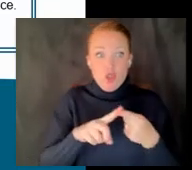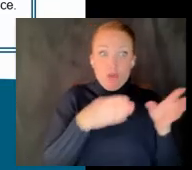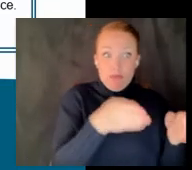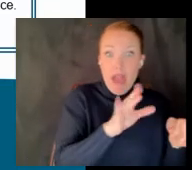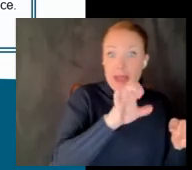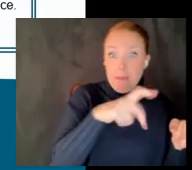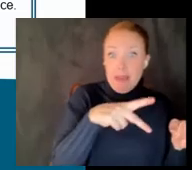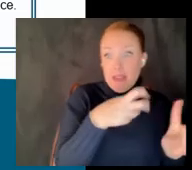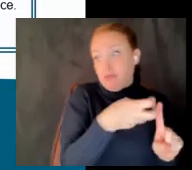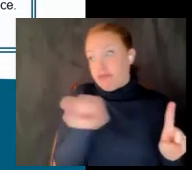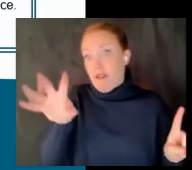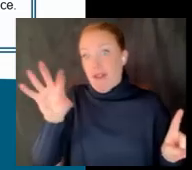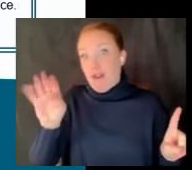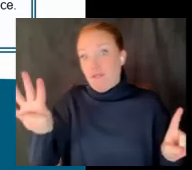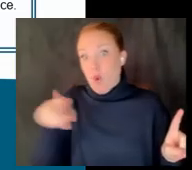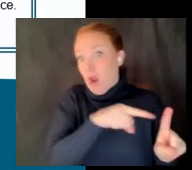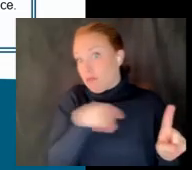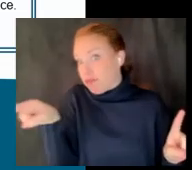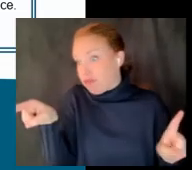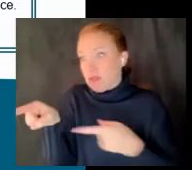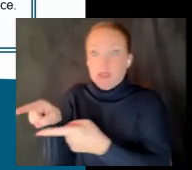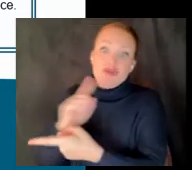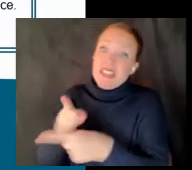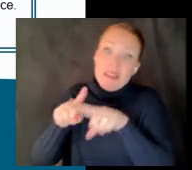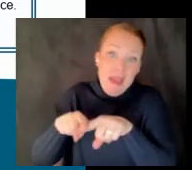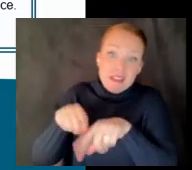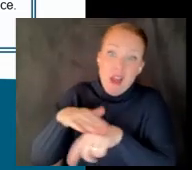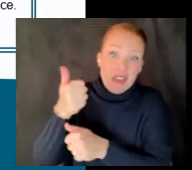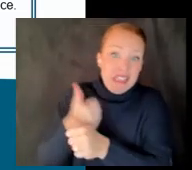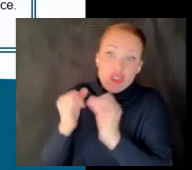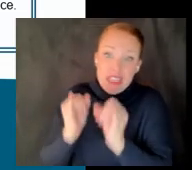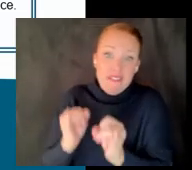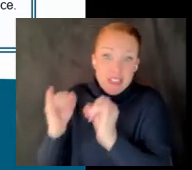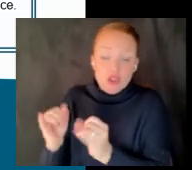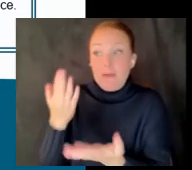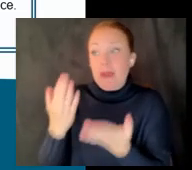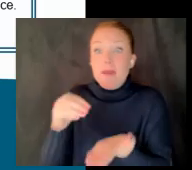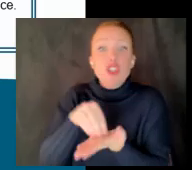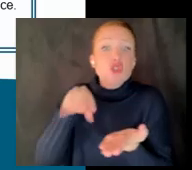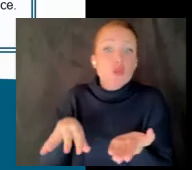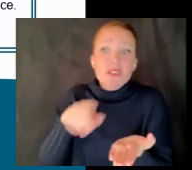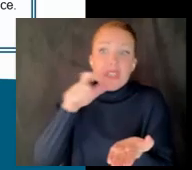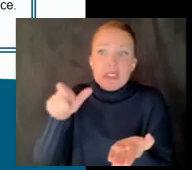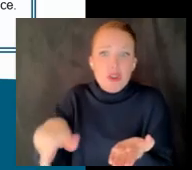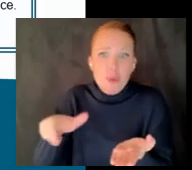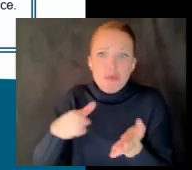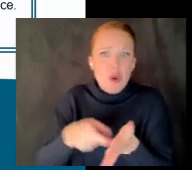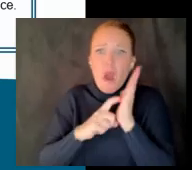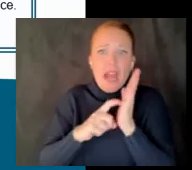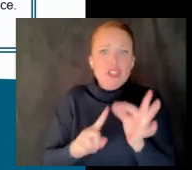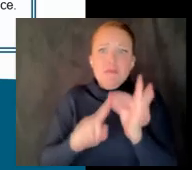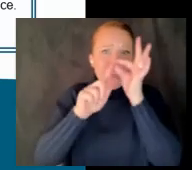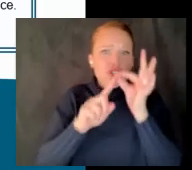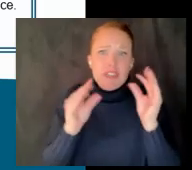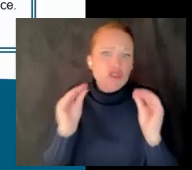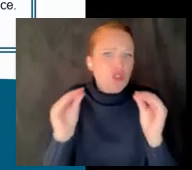to a 504 plan is also an individualized decision, which may be made if your student no longer requires specialized instruction